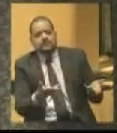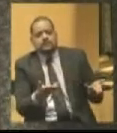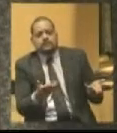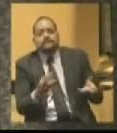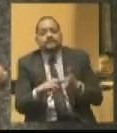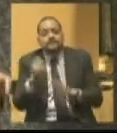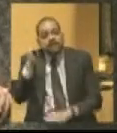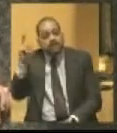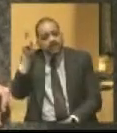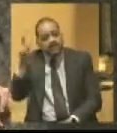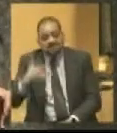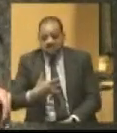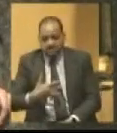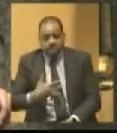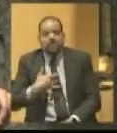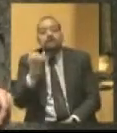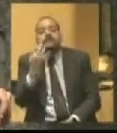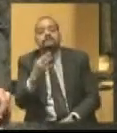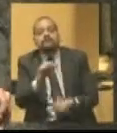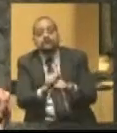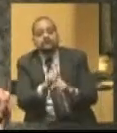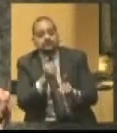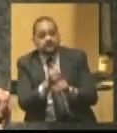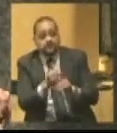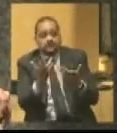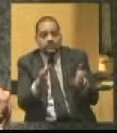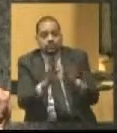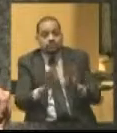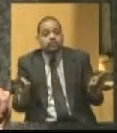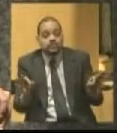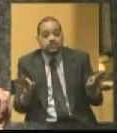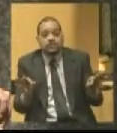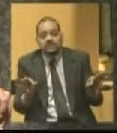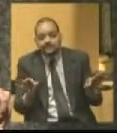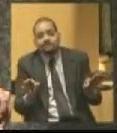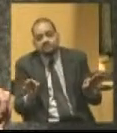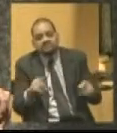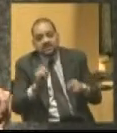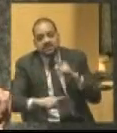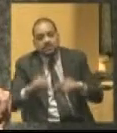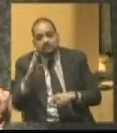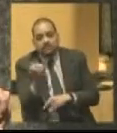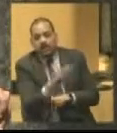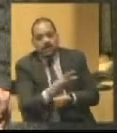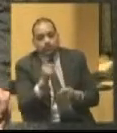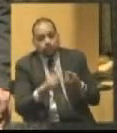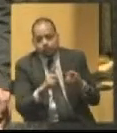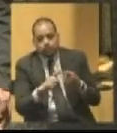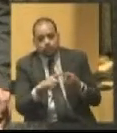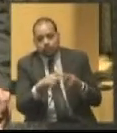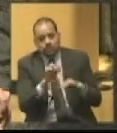be returned to slavery, but he also came to realize that when the war ended, most of the slaves would not have been actually,